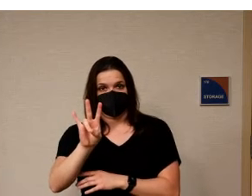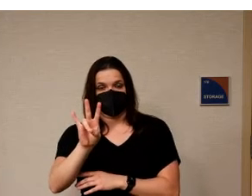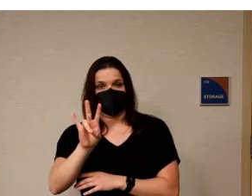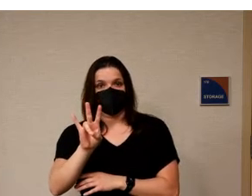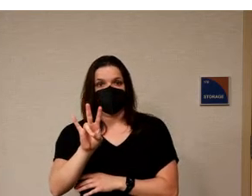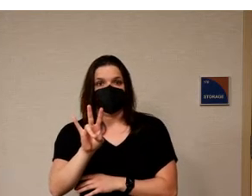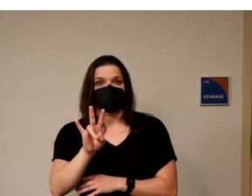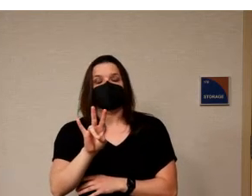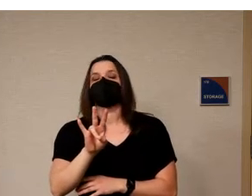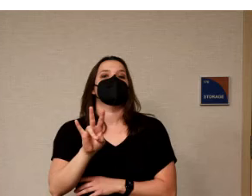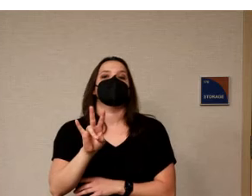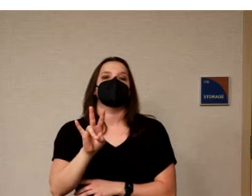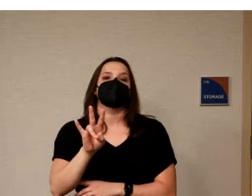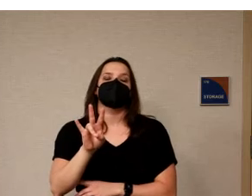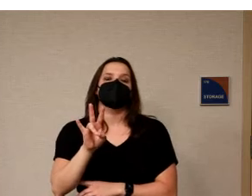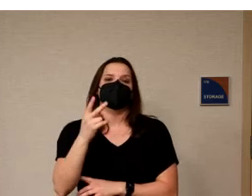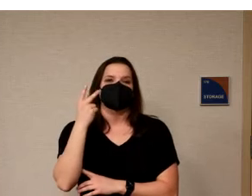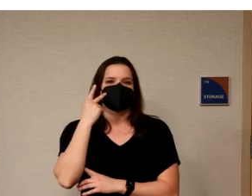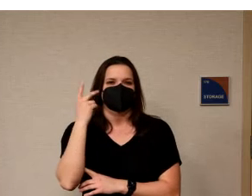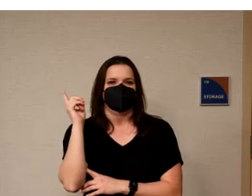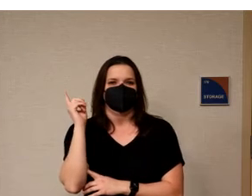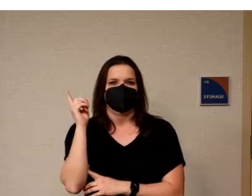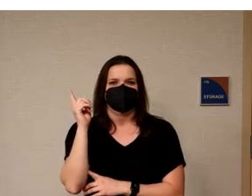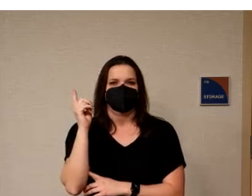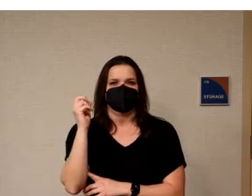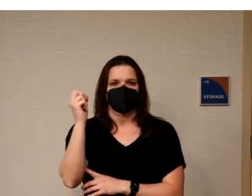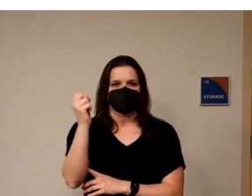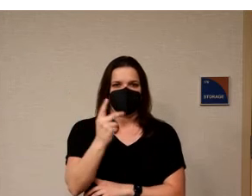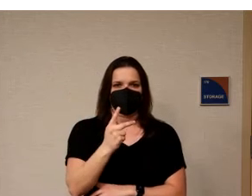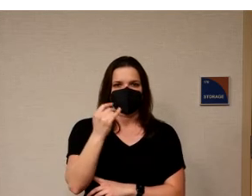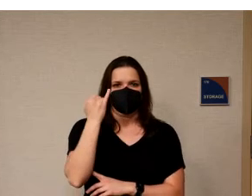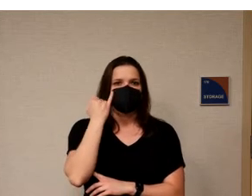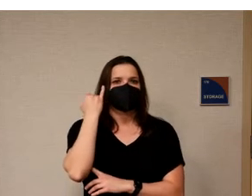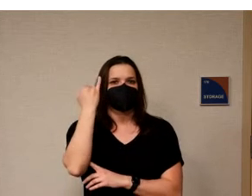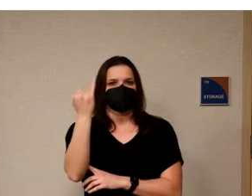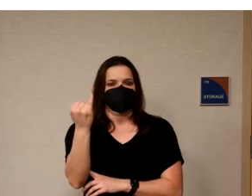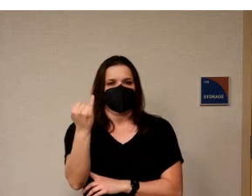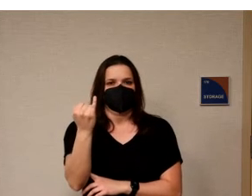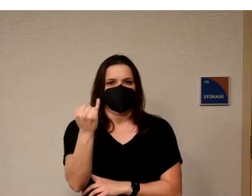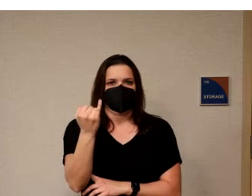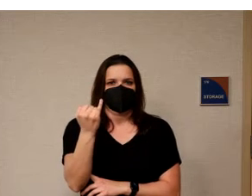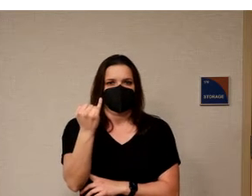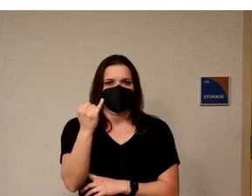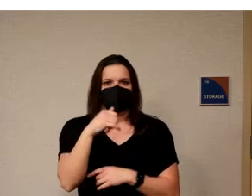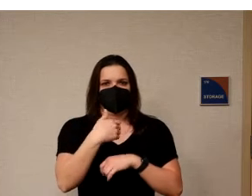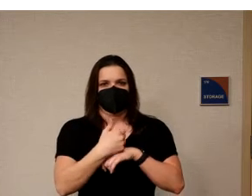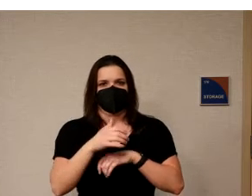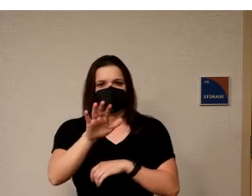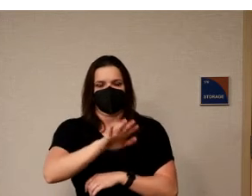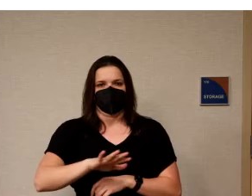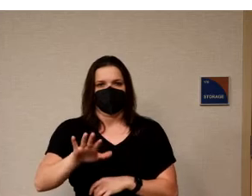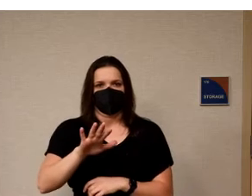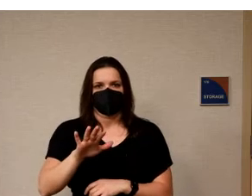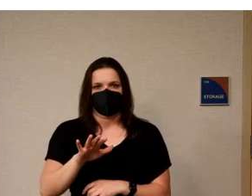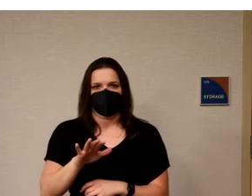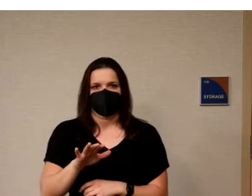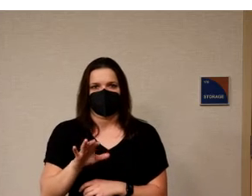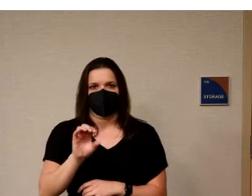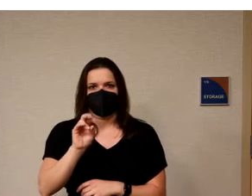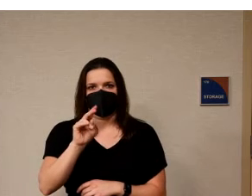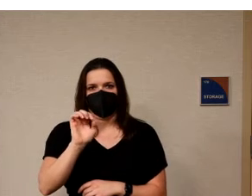59.97. You can see this one, I kind of went back to that idea of kind of building one around Oval